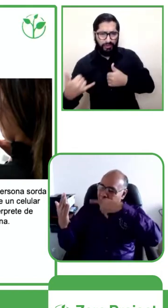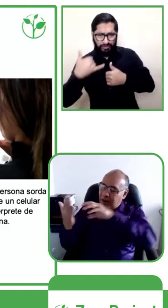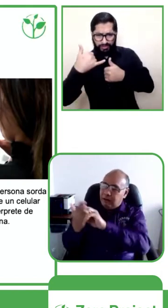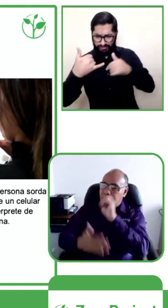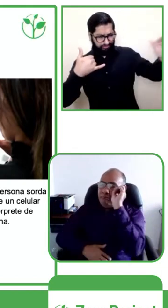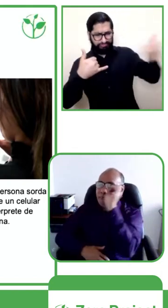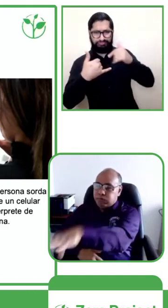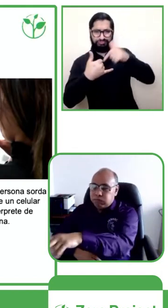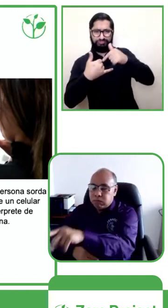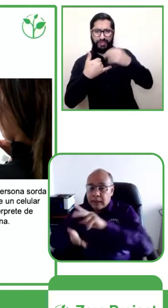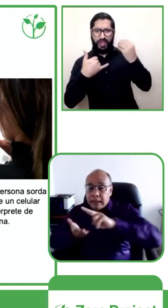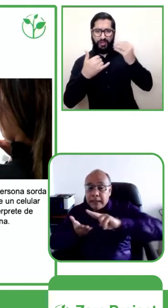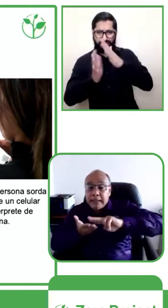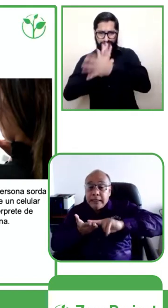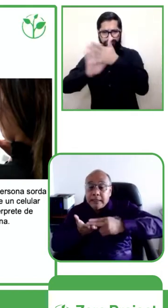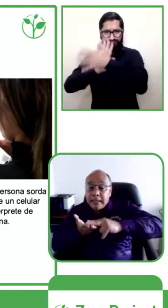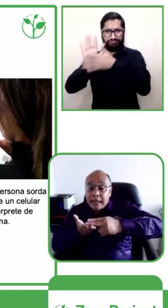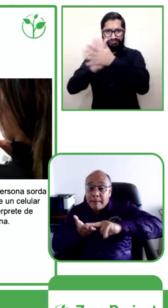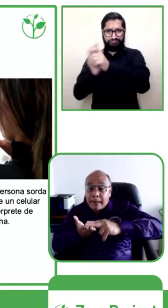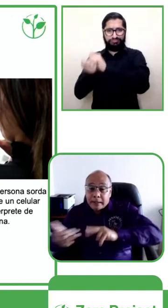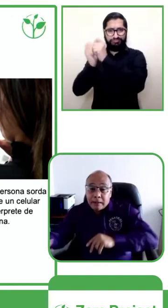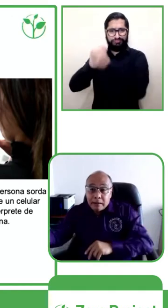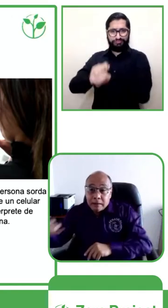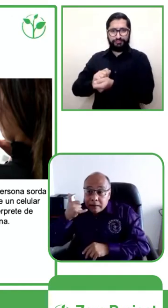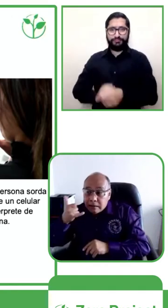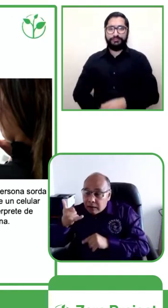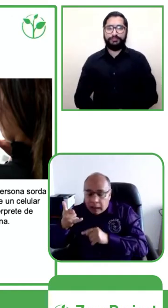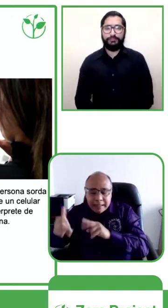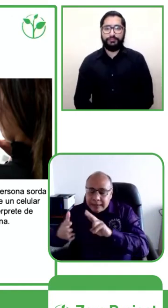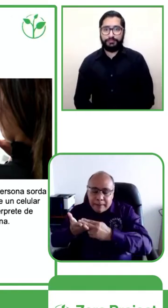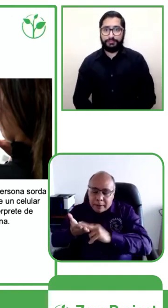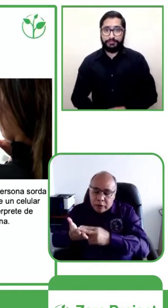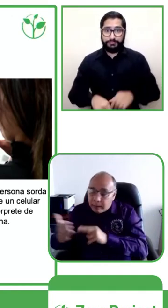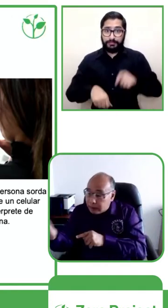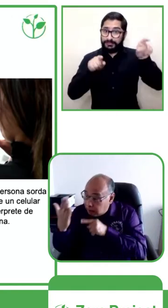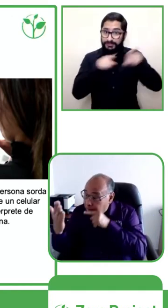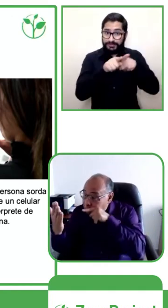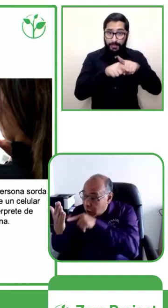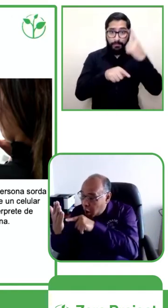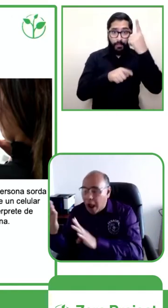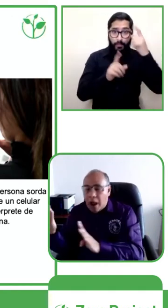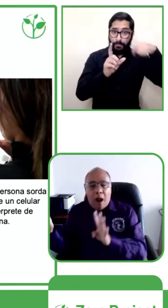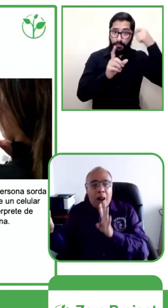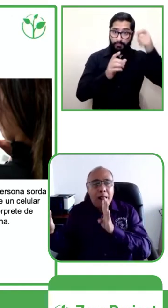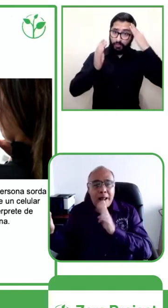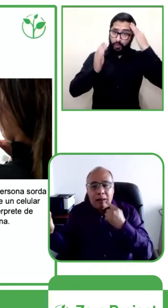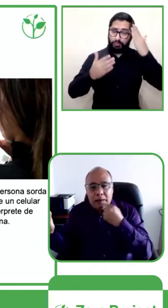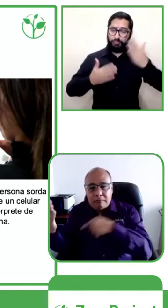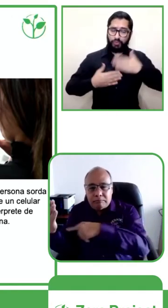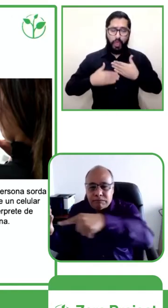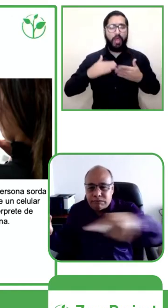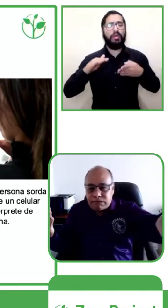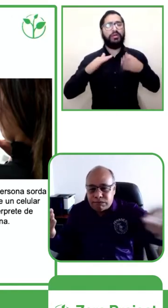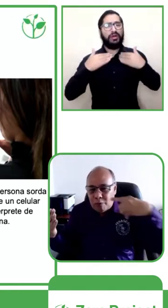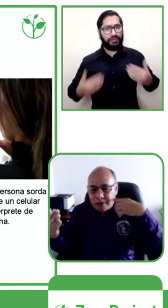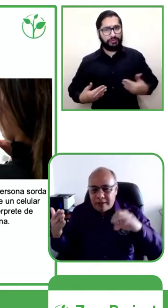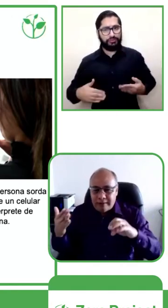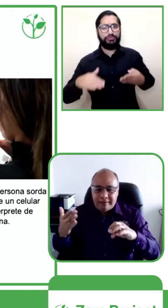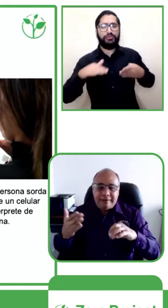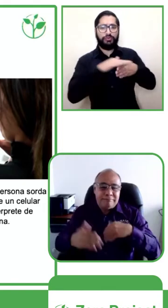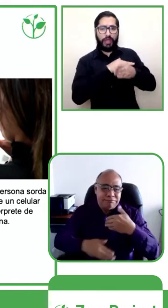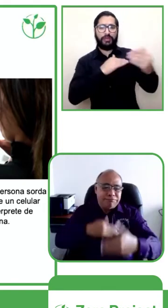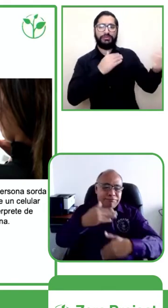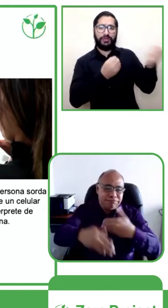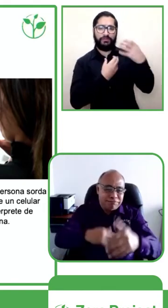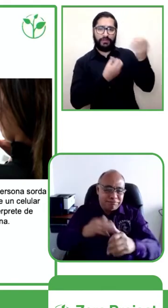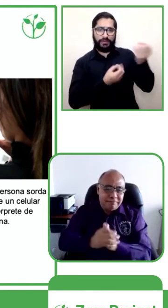a voice note, and how do we do to send videos? Instead of WhatsApp notes, they send videos, and